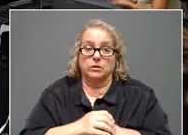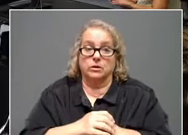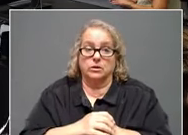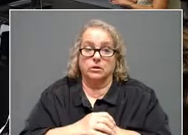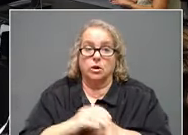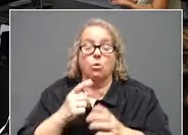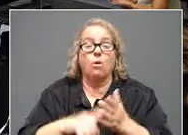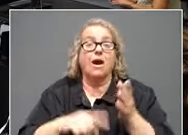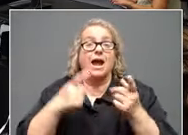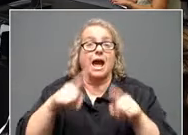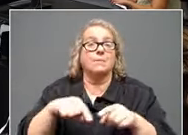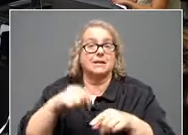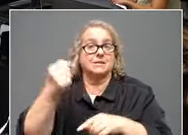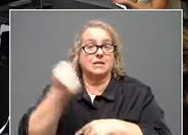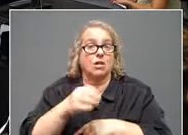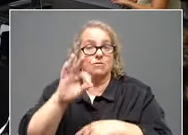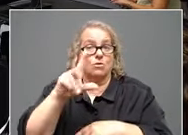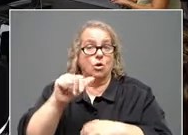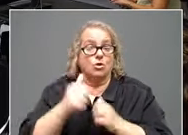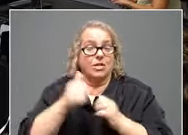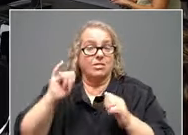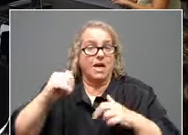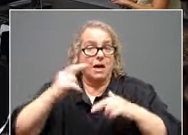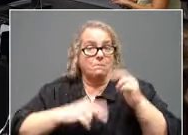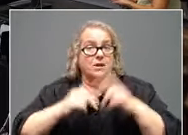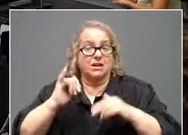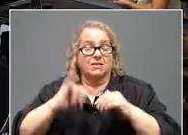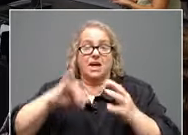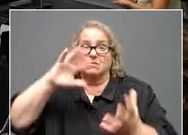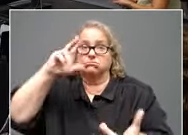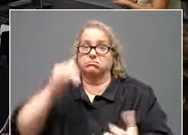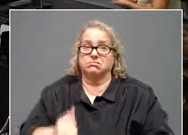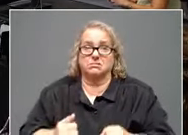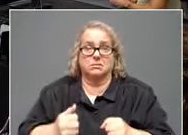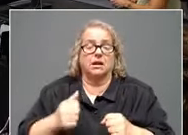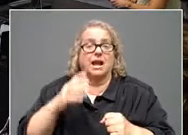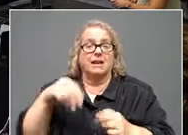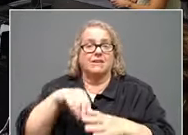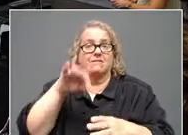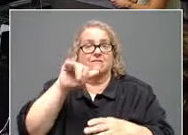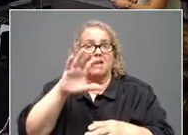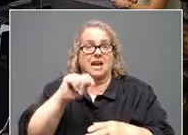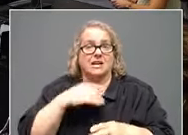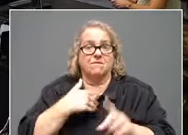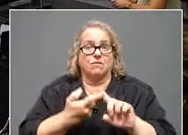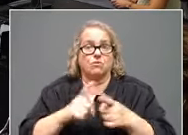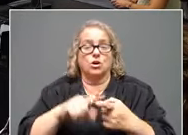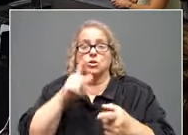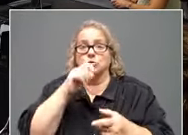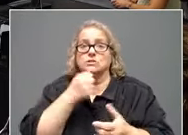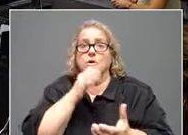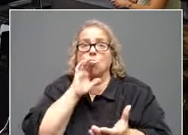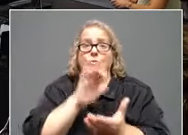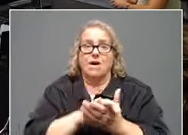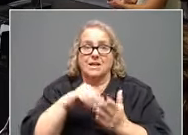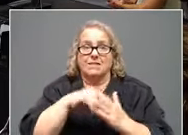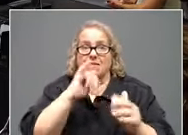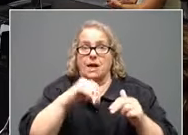in South Florida with that building is a tragedy. In fact, I have a friend whose wife was in that building and thus far has not